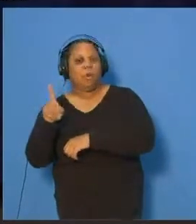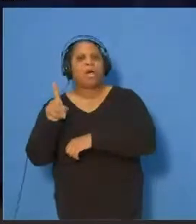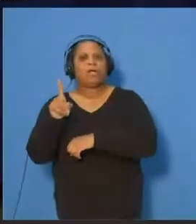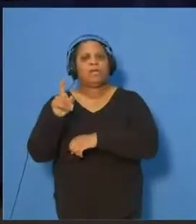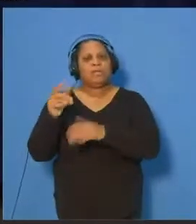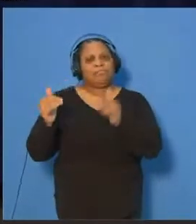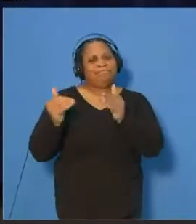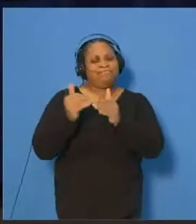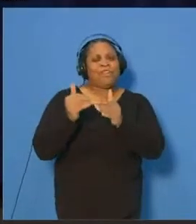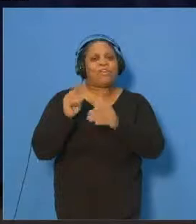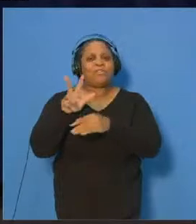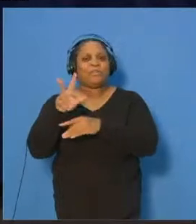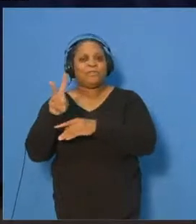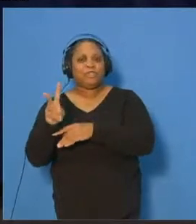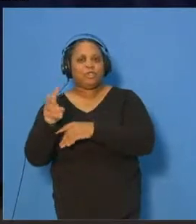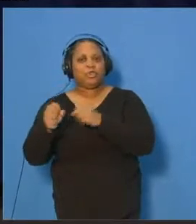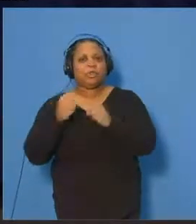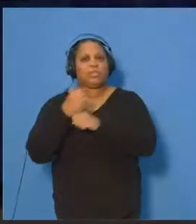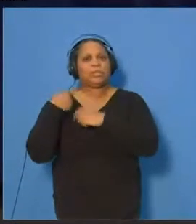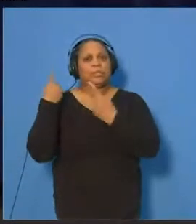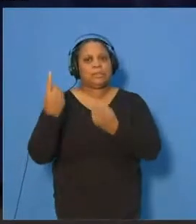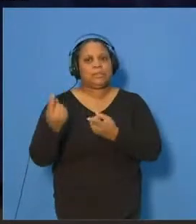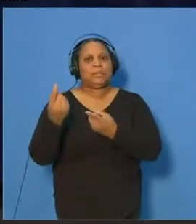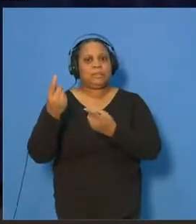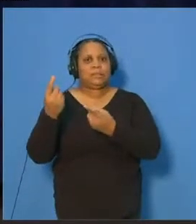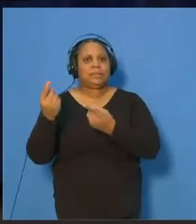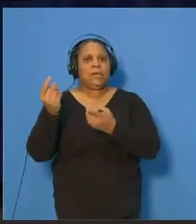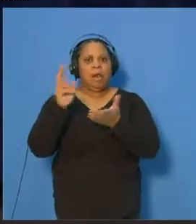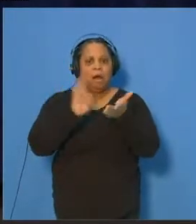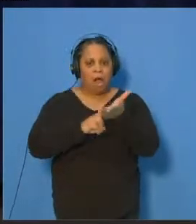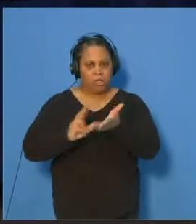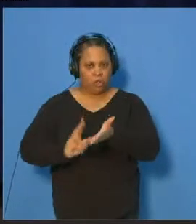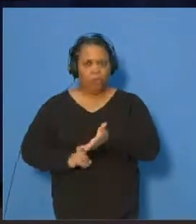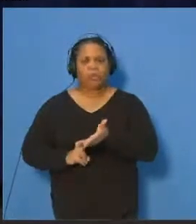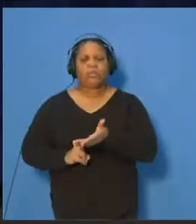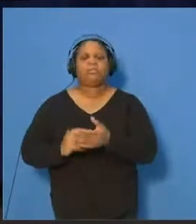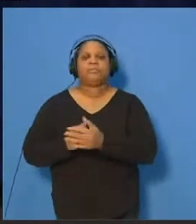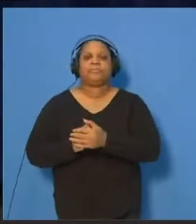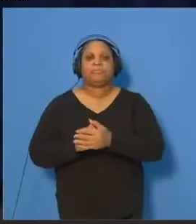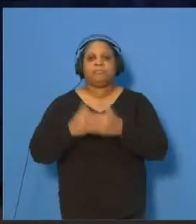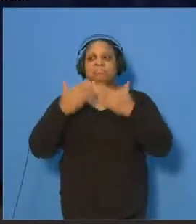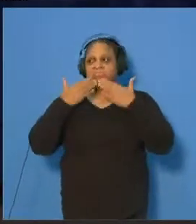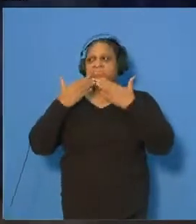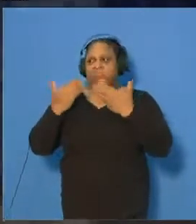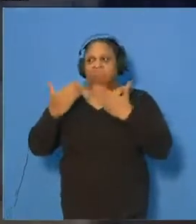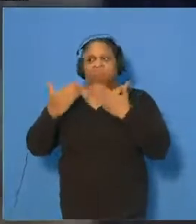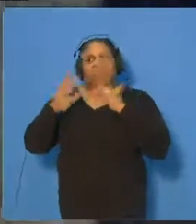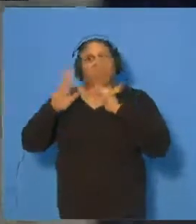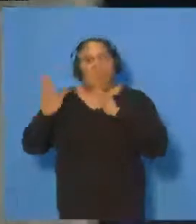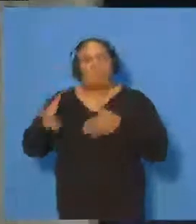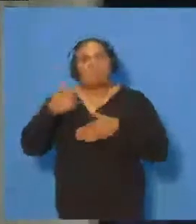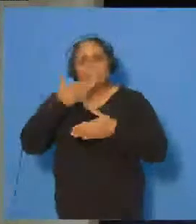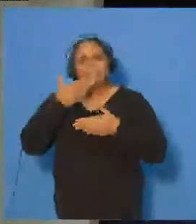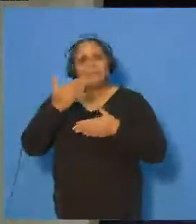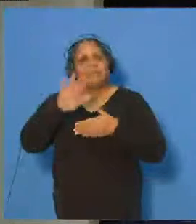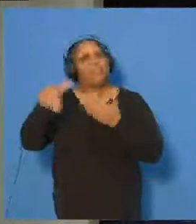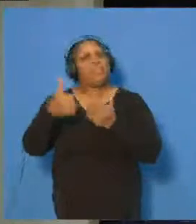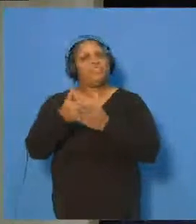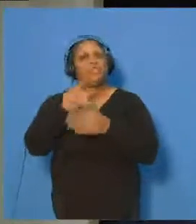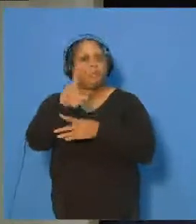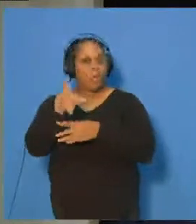52 years now, since our 1968 Constitution. Grateful, Premier. Those are all my questions. Thank you.